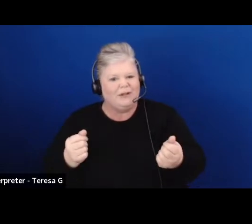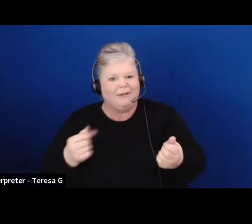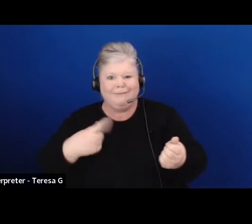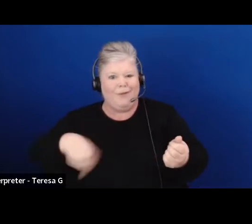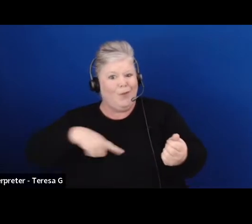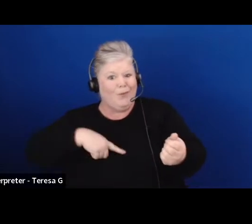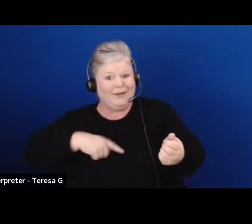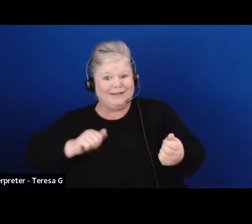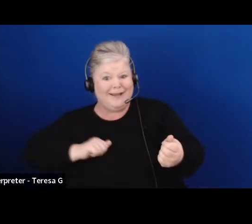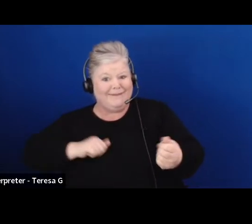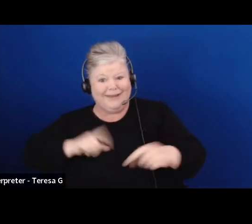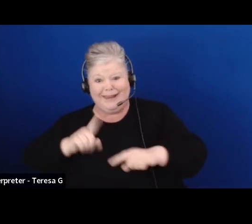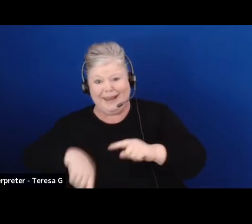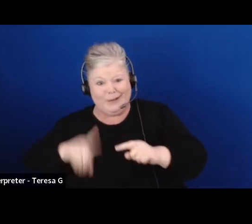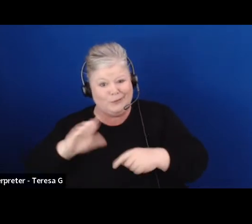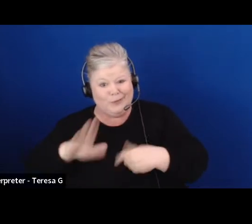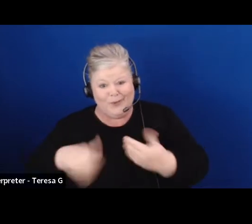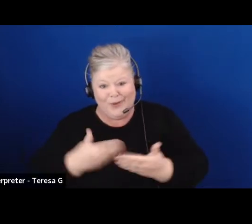all by ourselves.